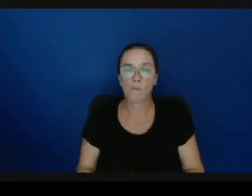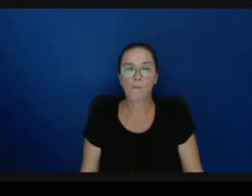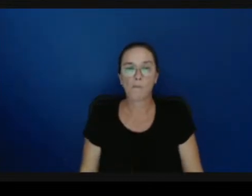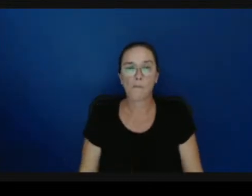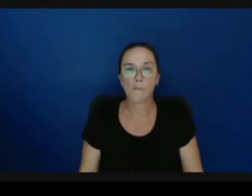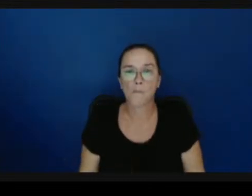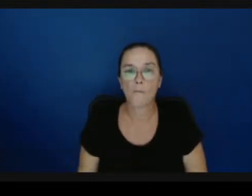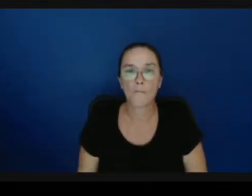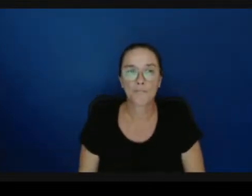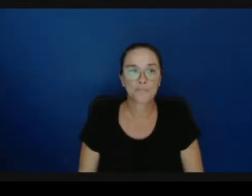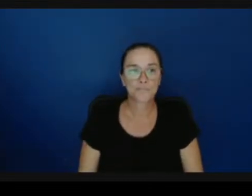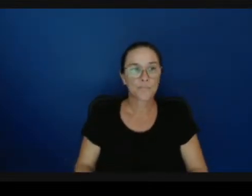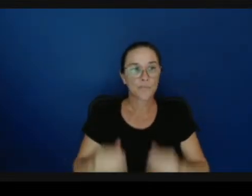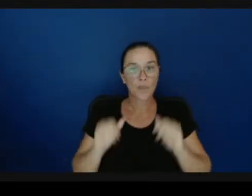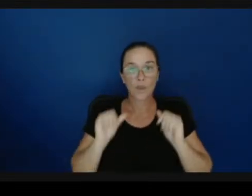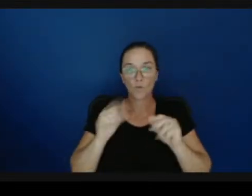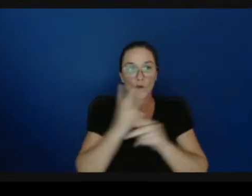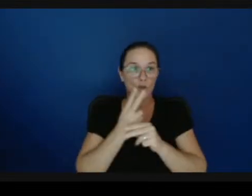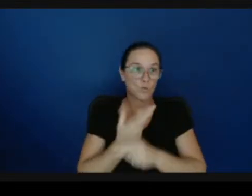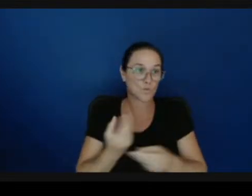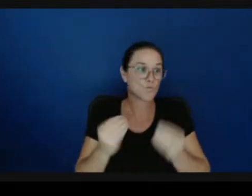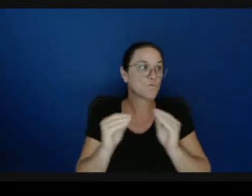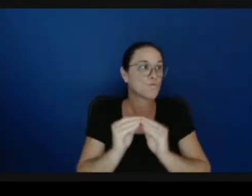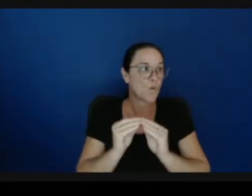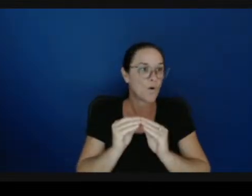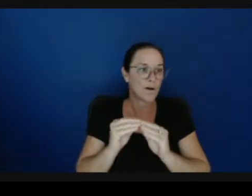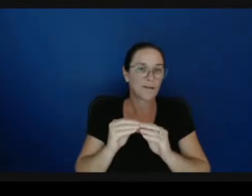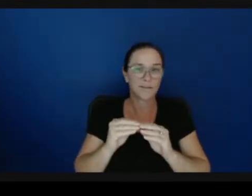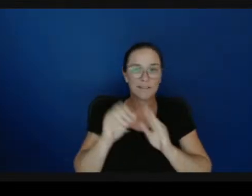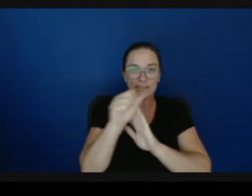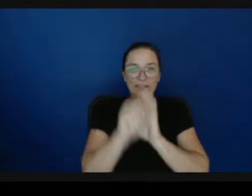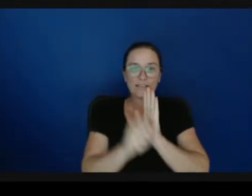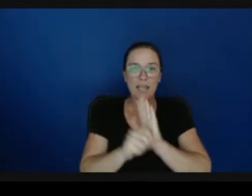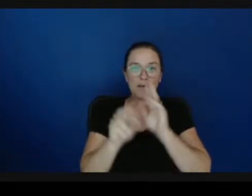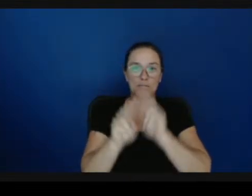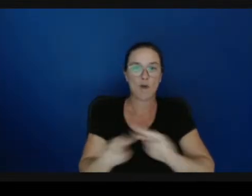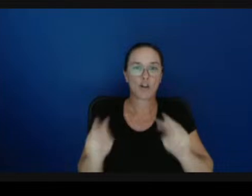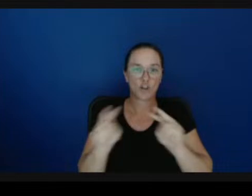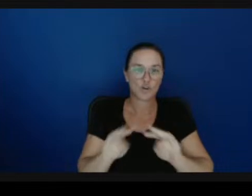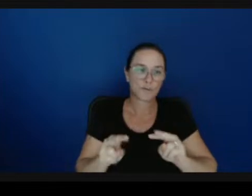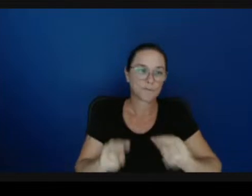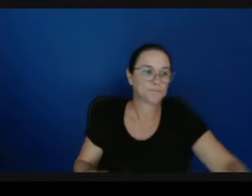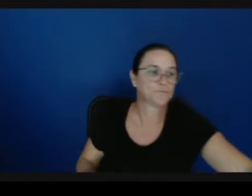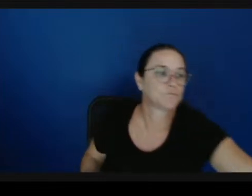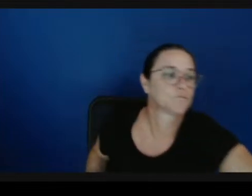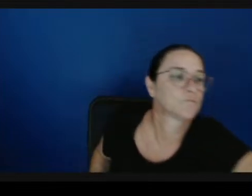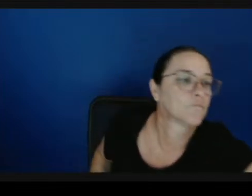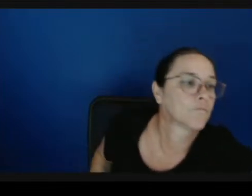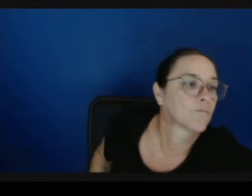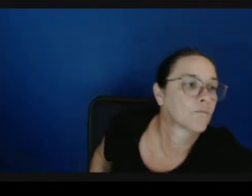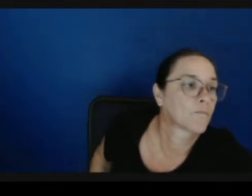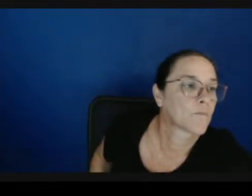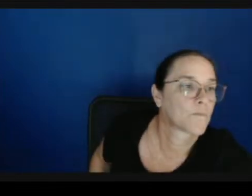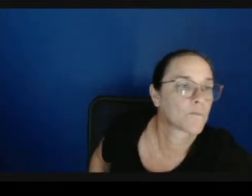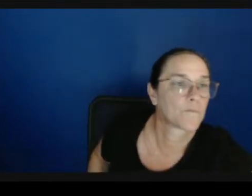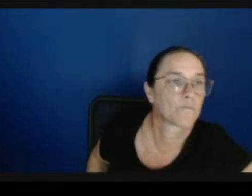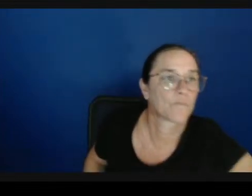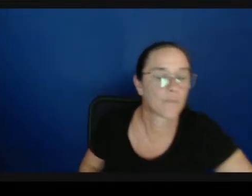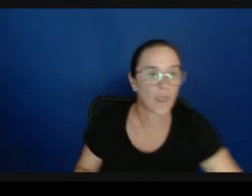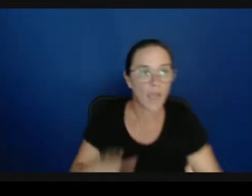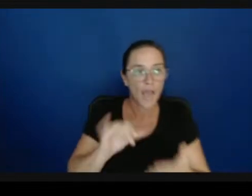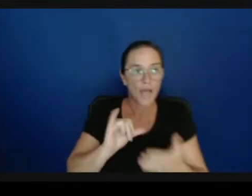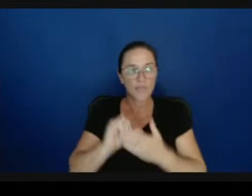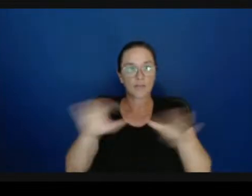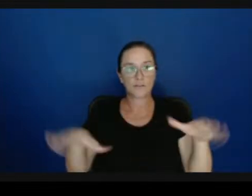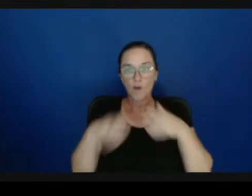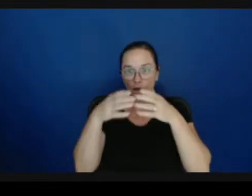All right, so we could use more state monitors, I suppose, is the bottom line there. So that's our volcanic hazard summary. And with that, we